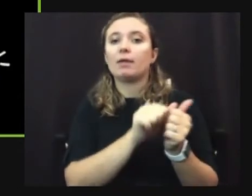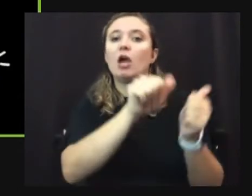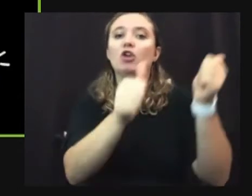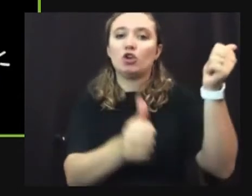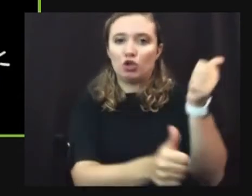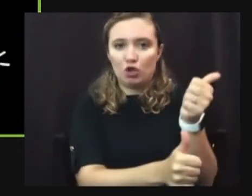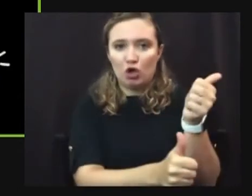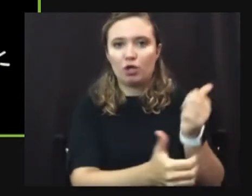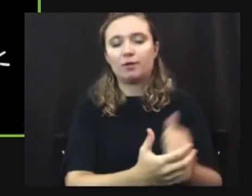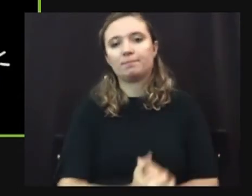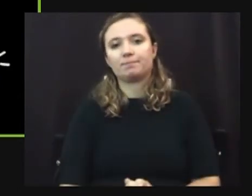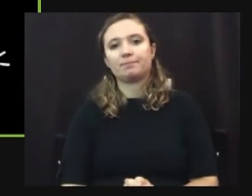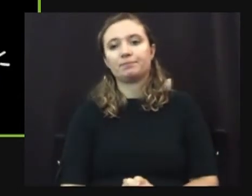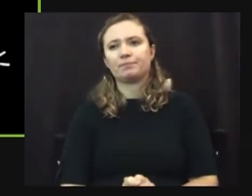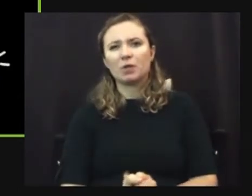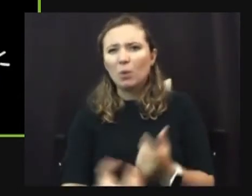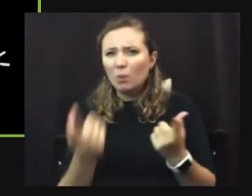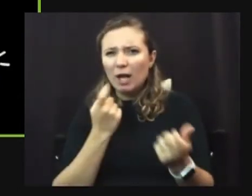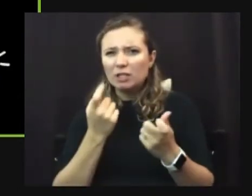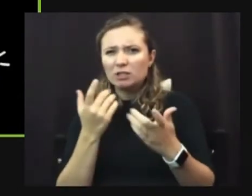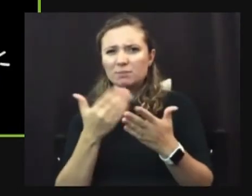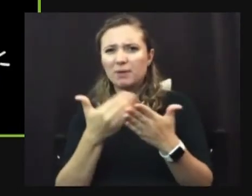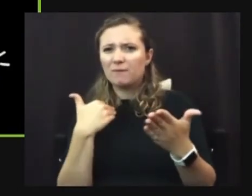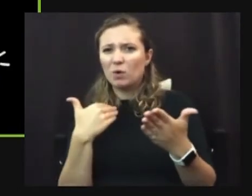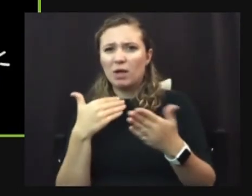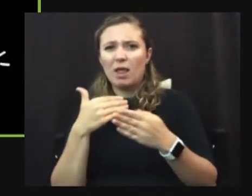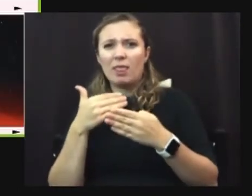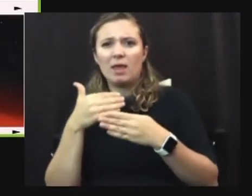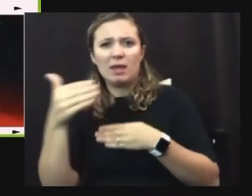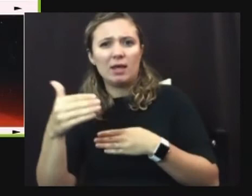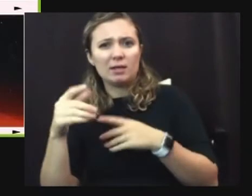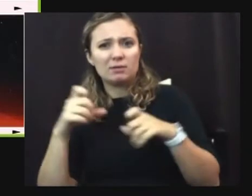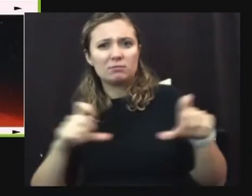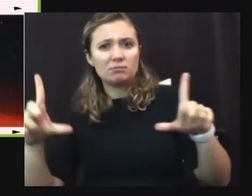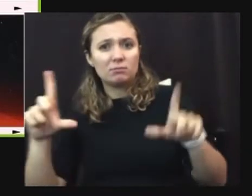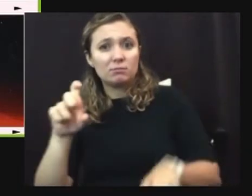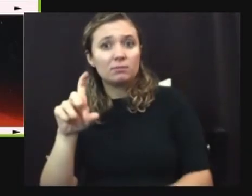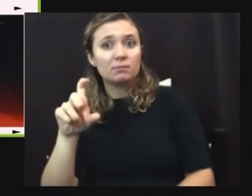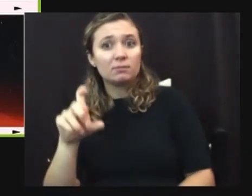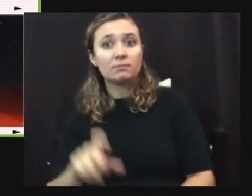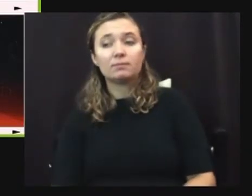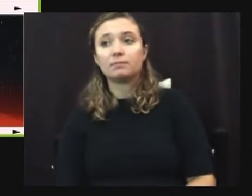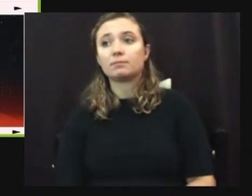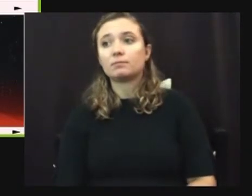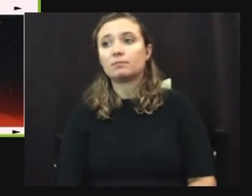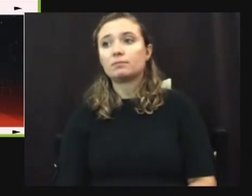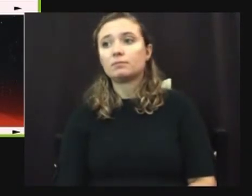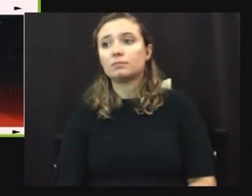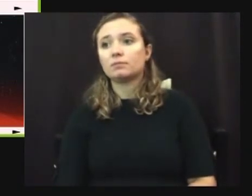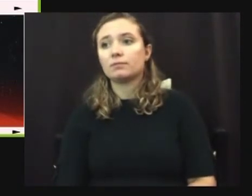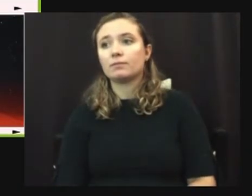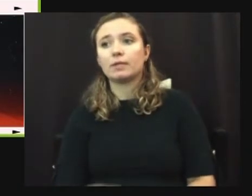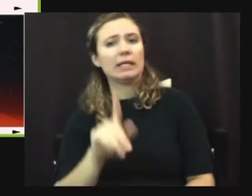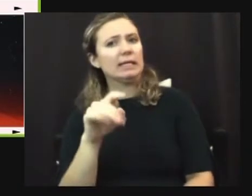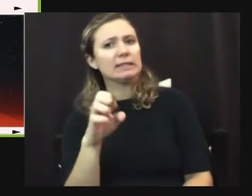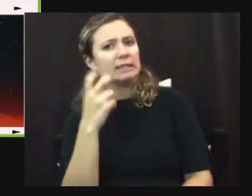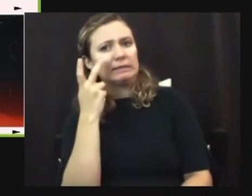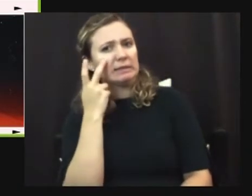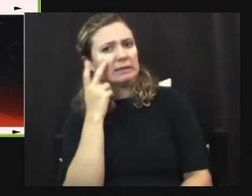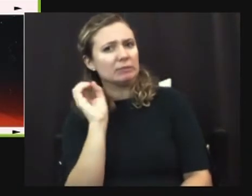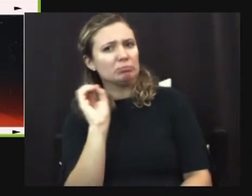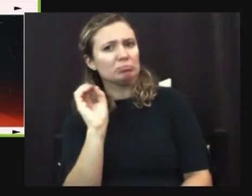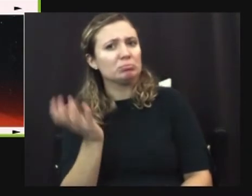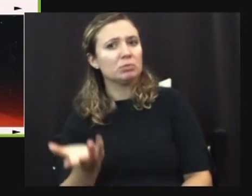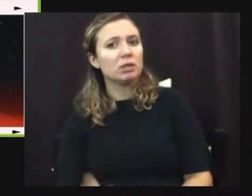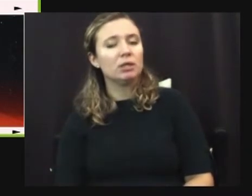Do we have any questions before we move to the next slide? Not that I can see so far.